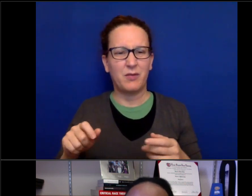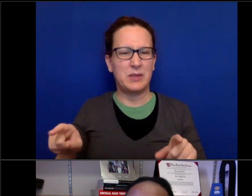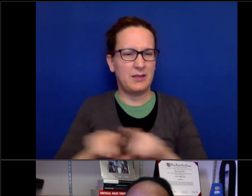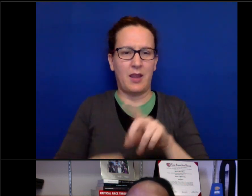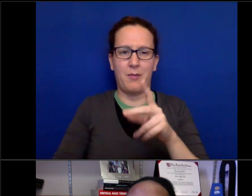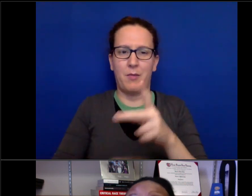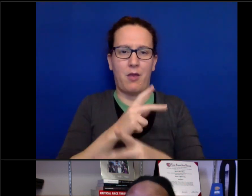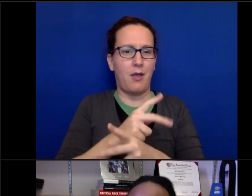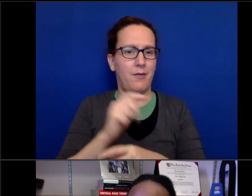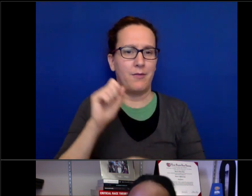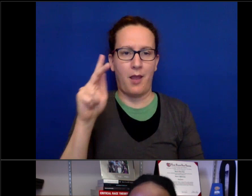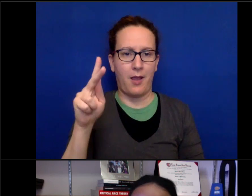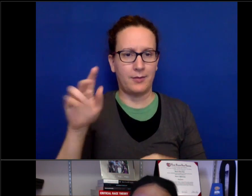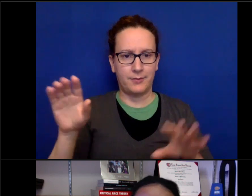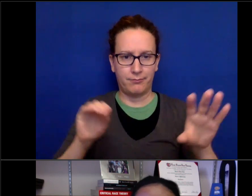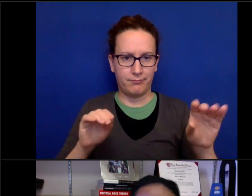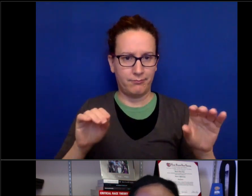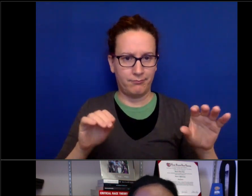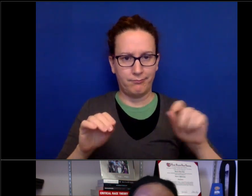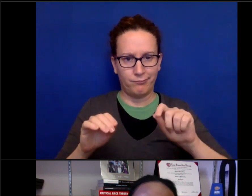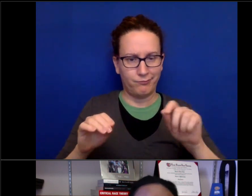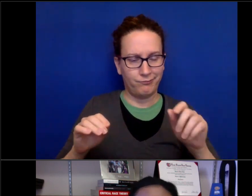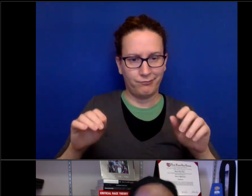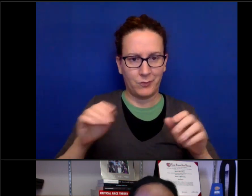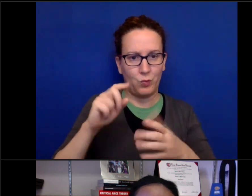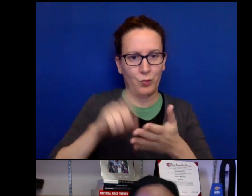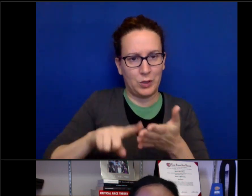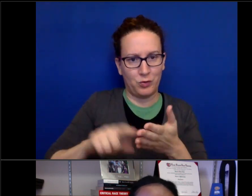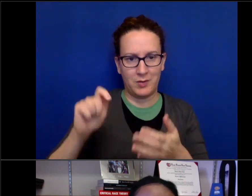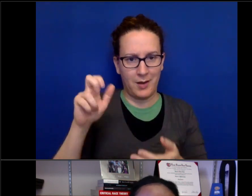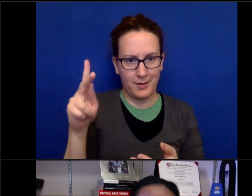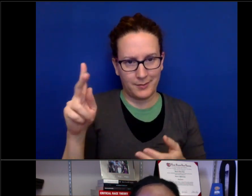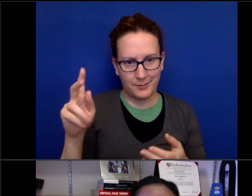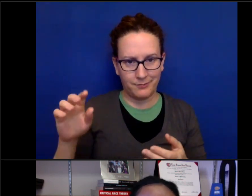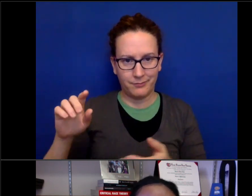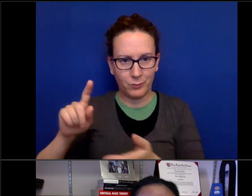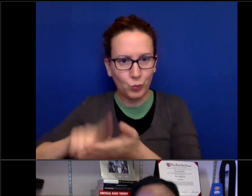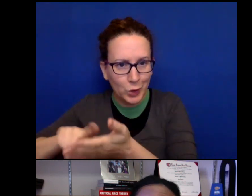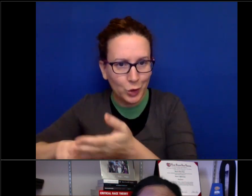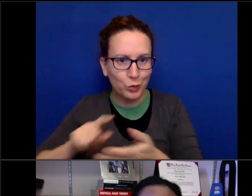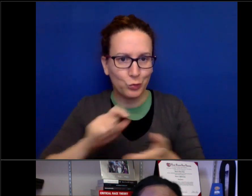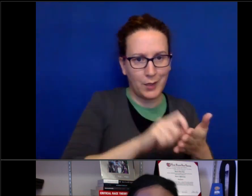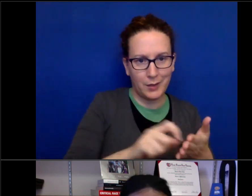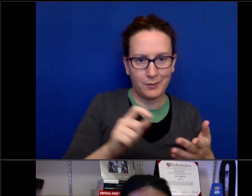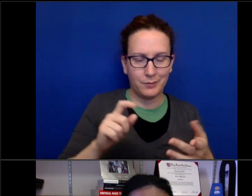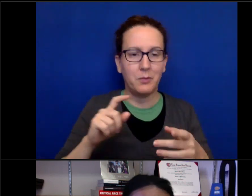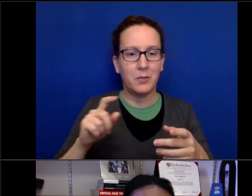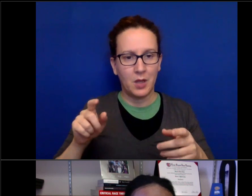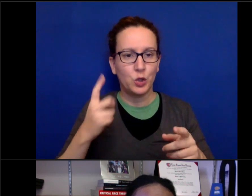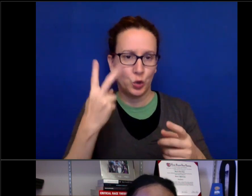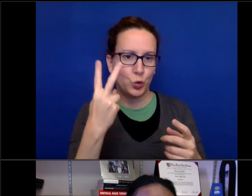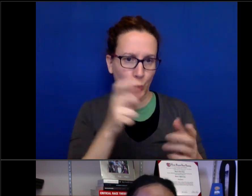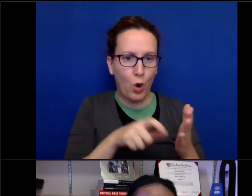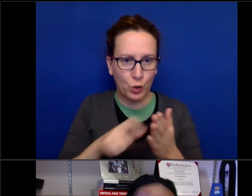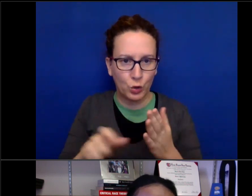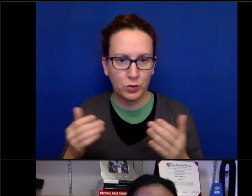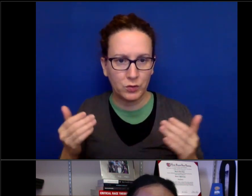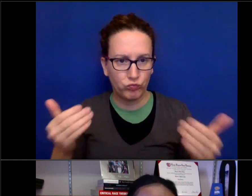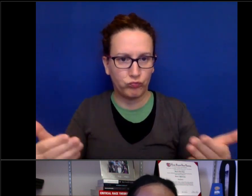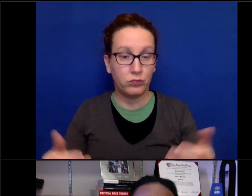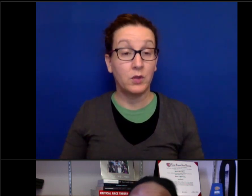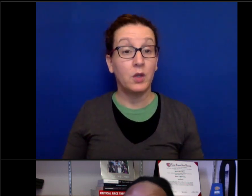of task, research task. So yeah, I like that, as well as sometimes if I am writing two things